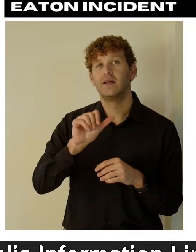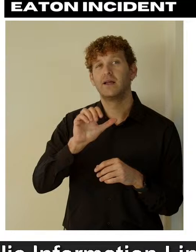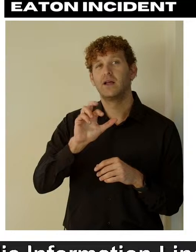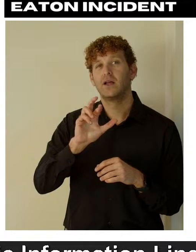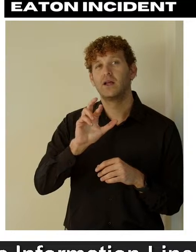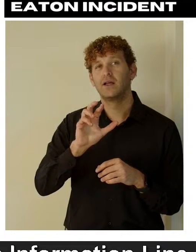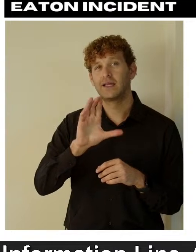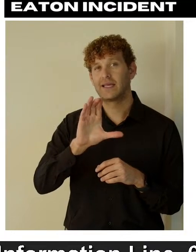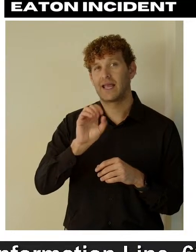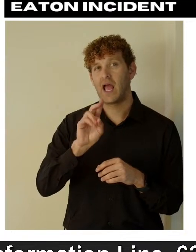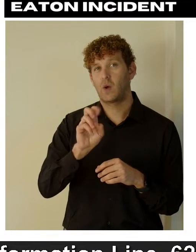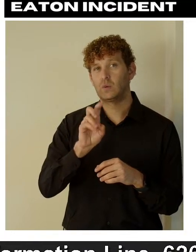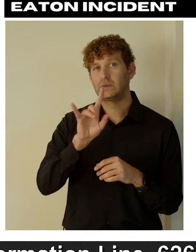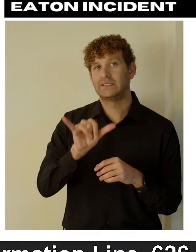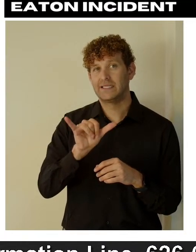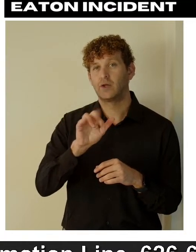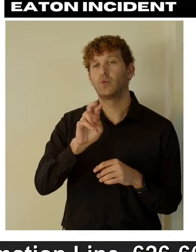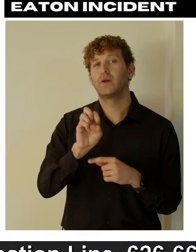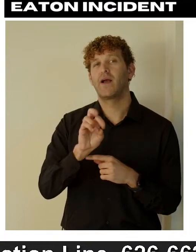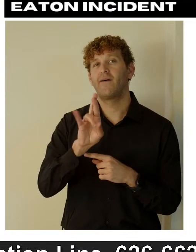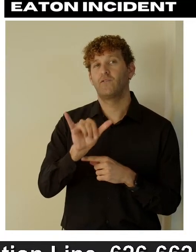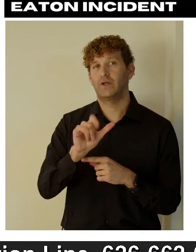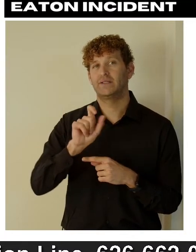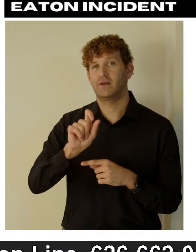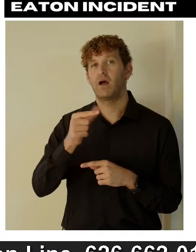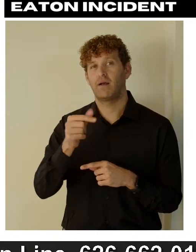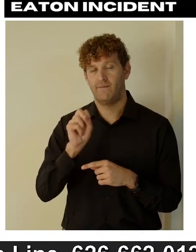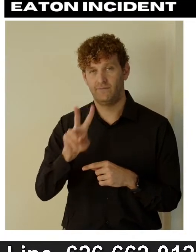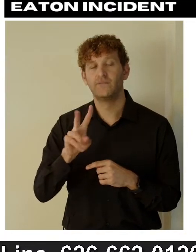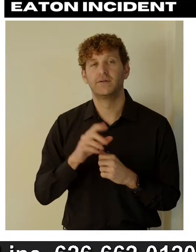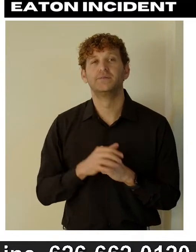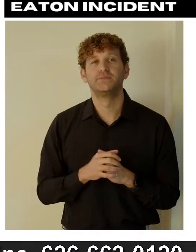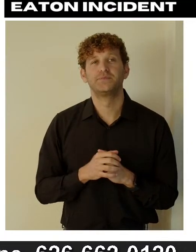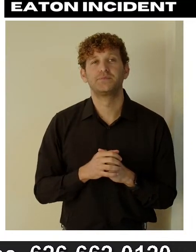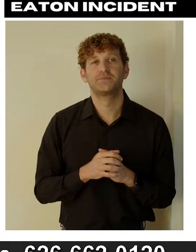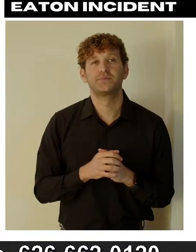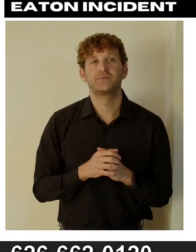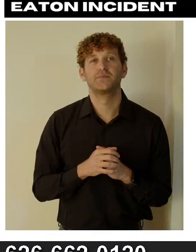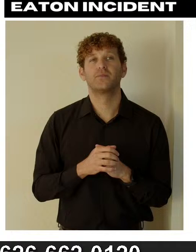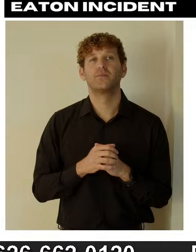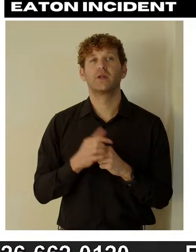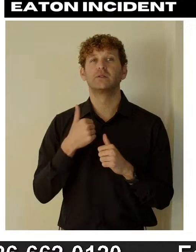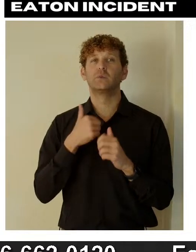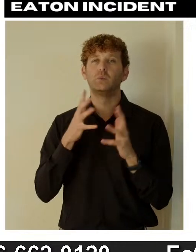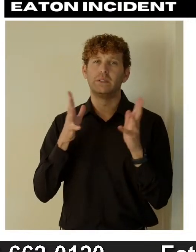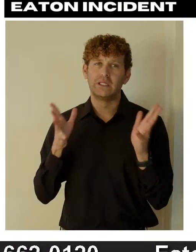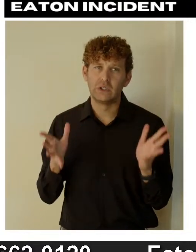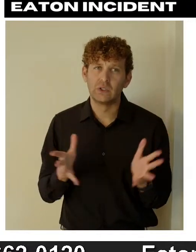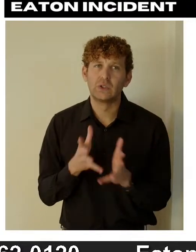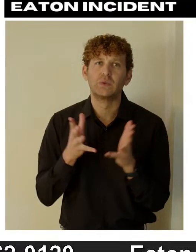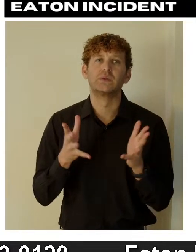may have regarding the recovery process. We encourage you to continue to visit